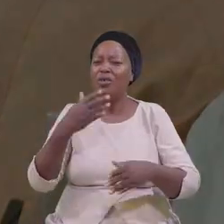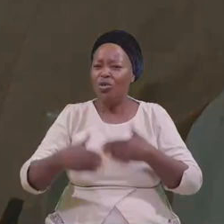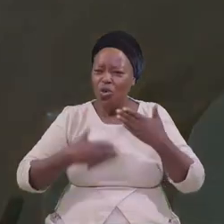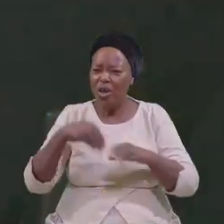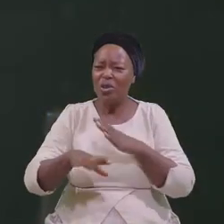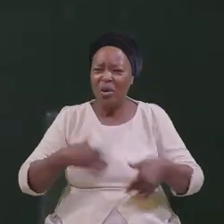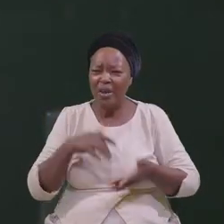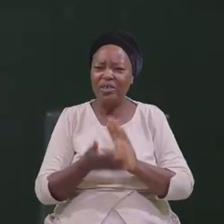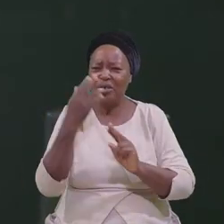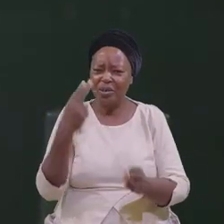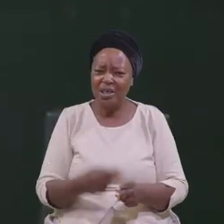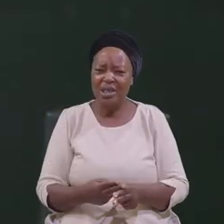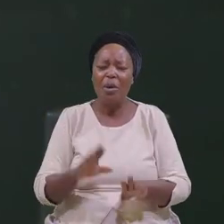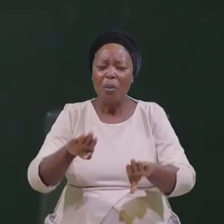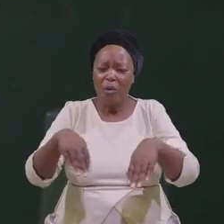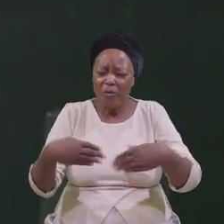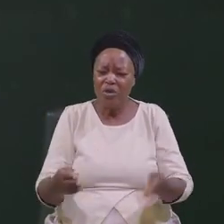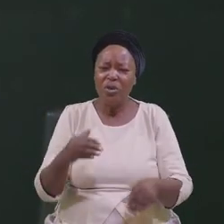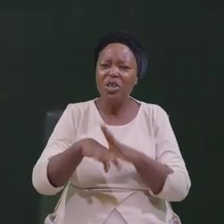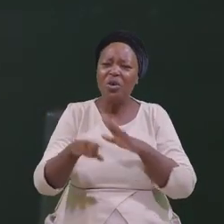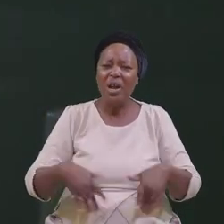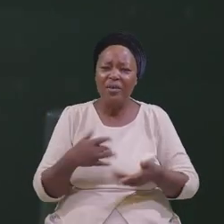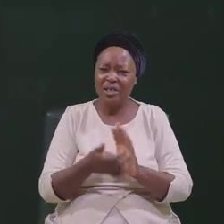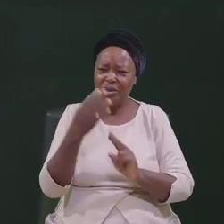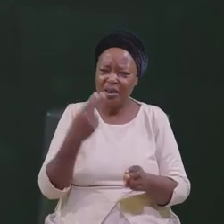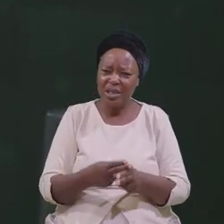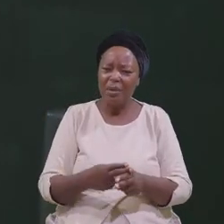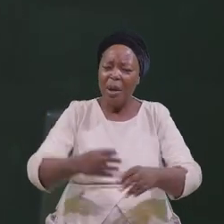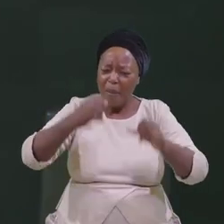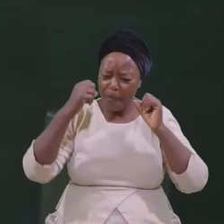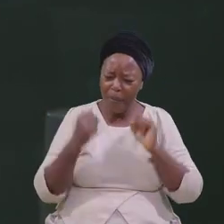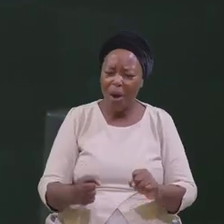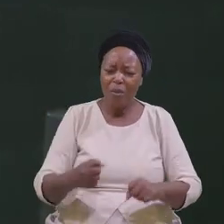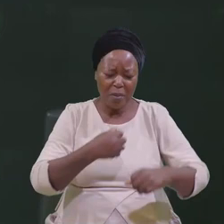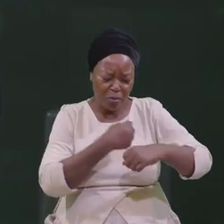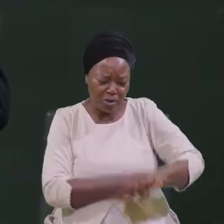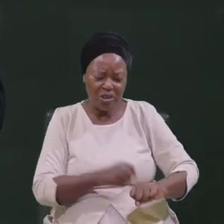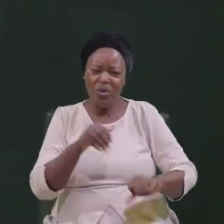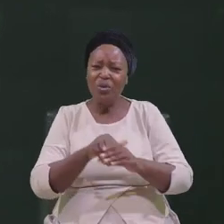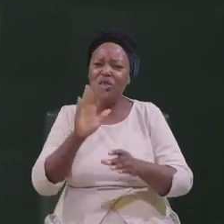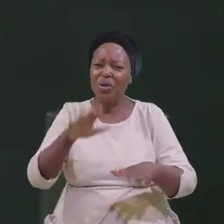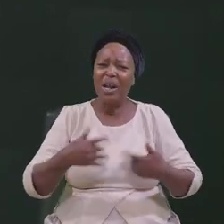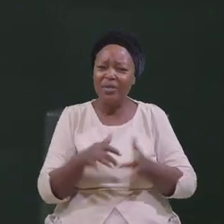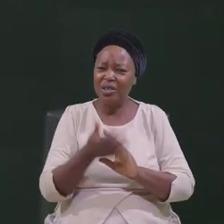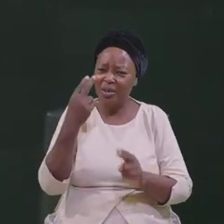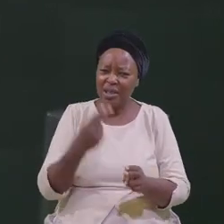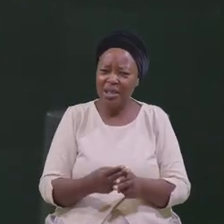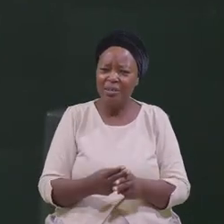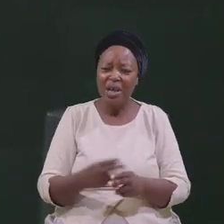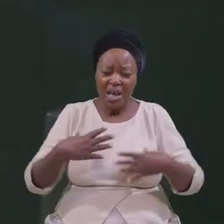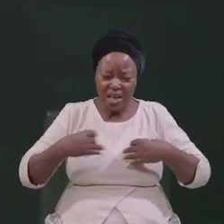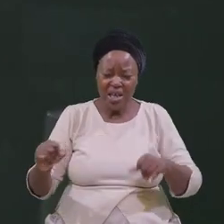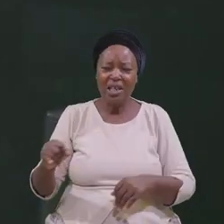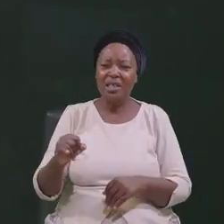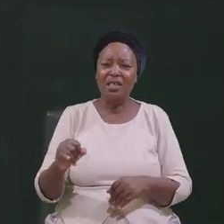life. Provision in your life. Power, protection in your life.